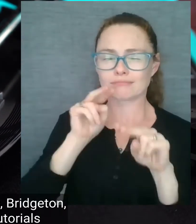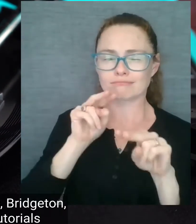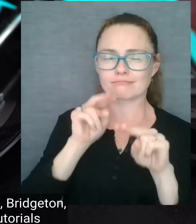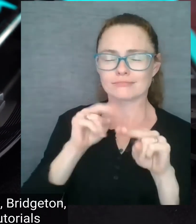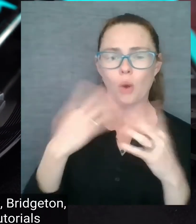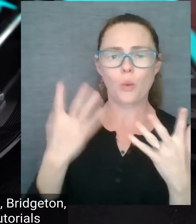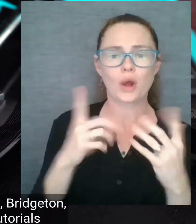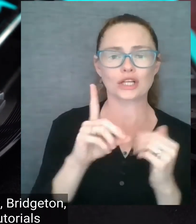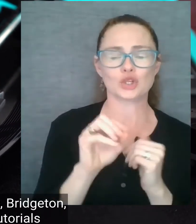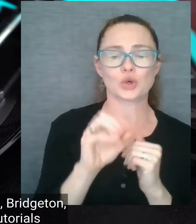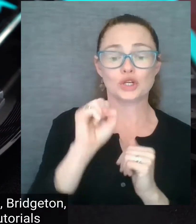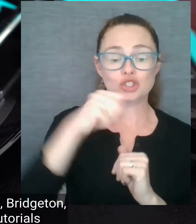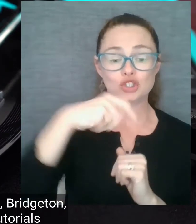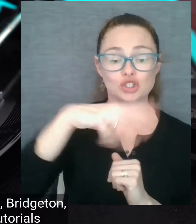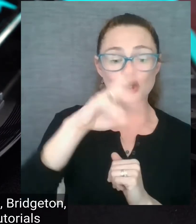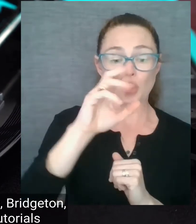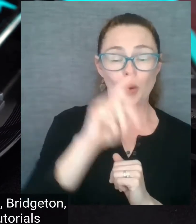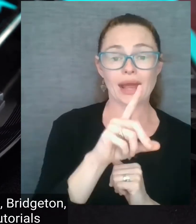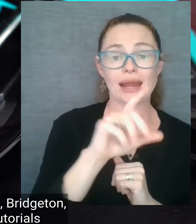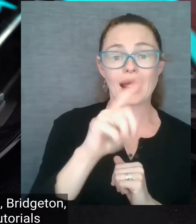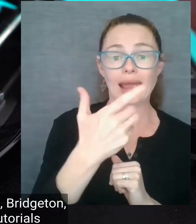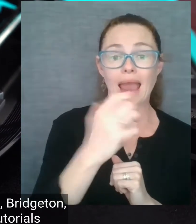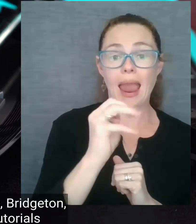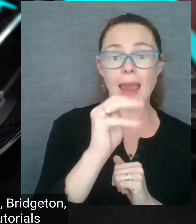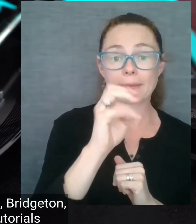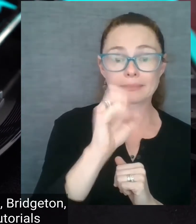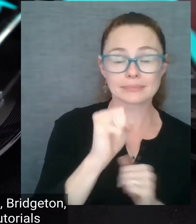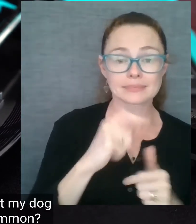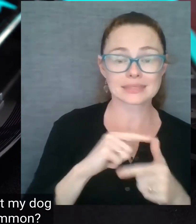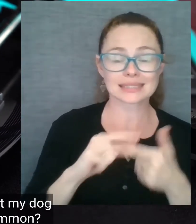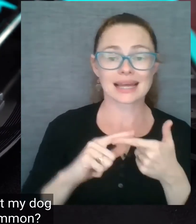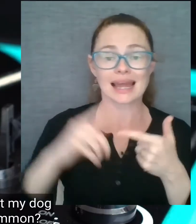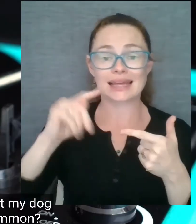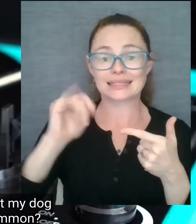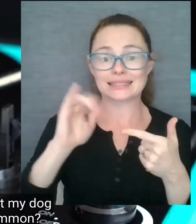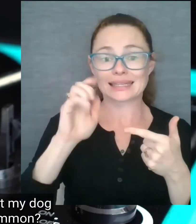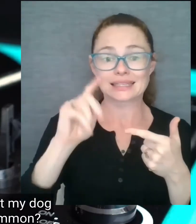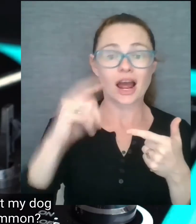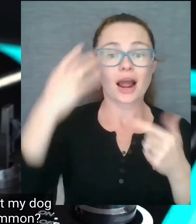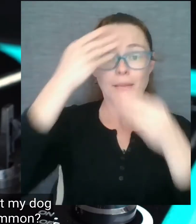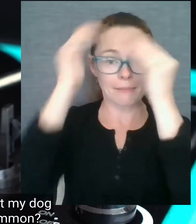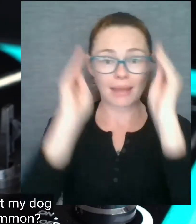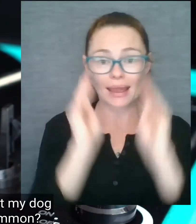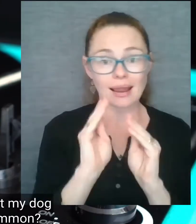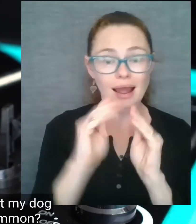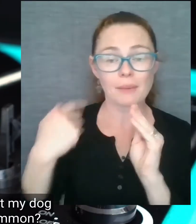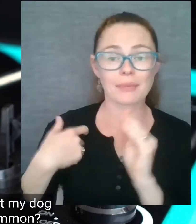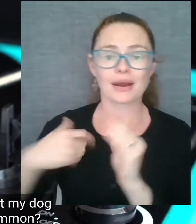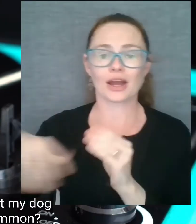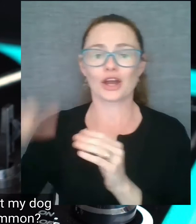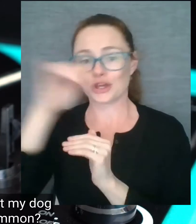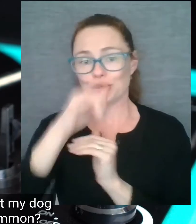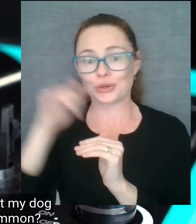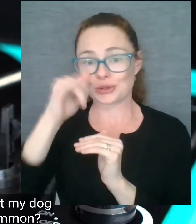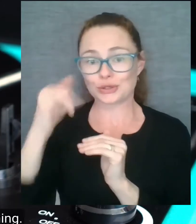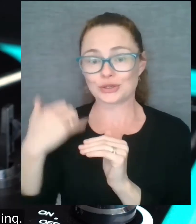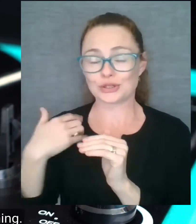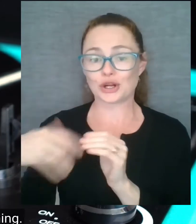What do Squid Games, Bridgerton, TikTok makeup tutorials, and YouTube's Meet My Dog videos have in